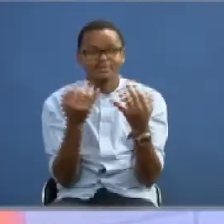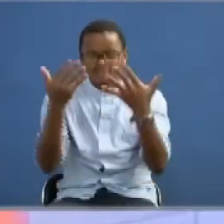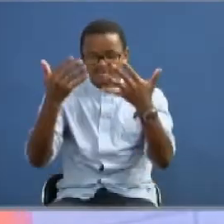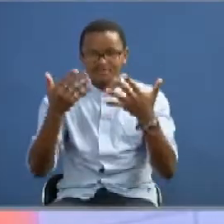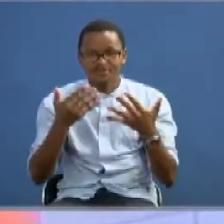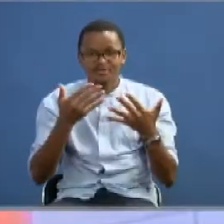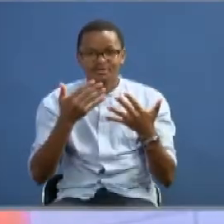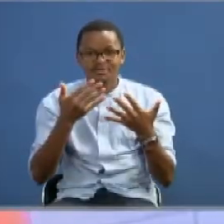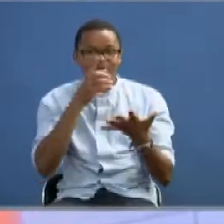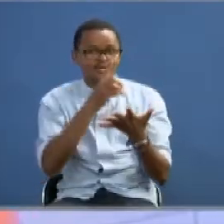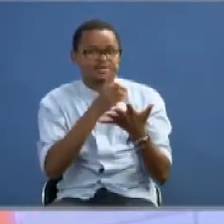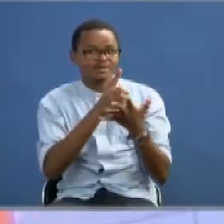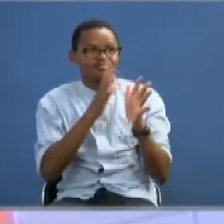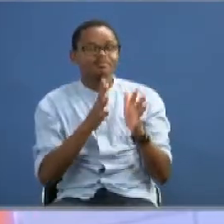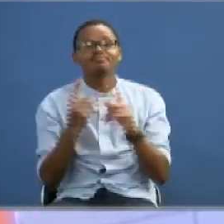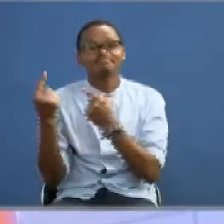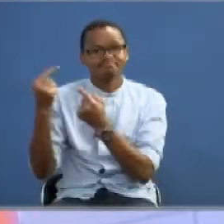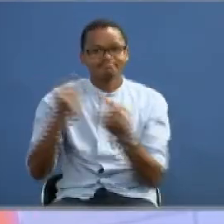Welcome, Daktari.